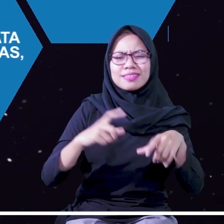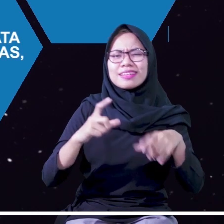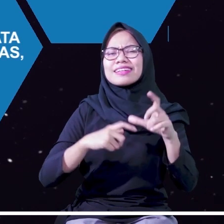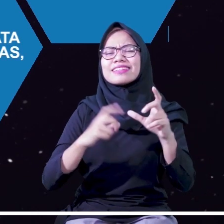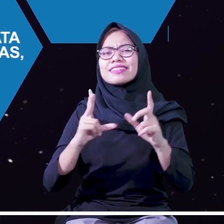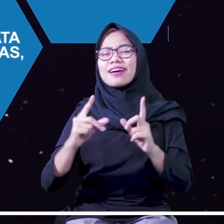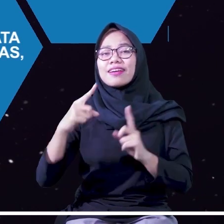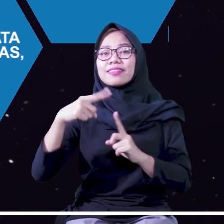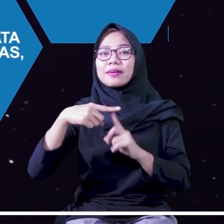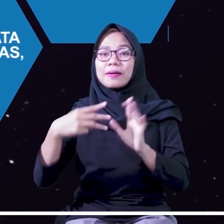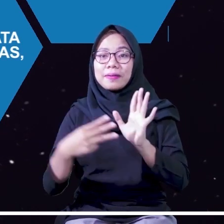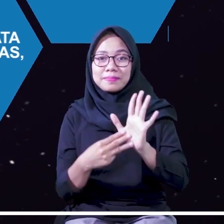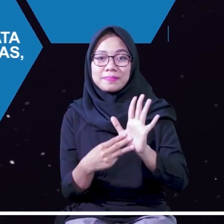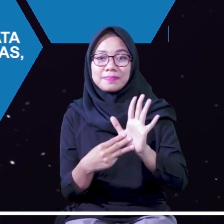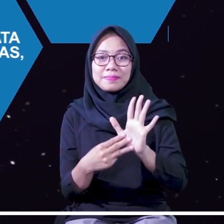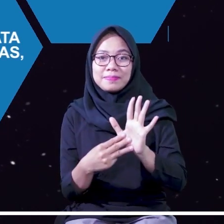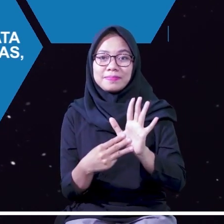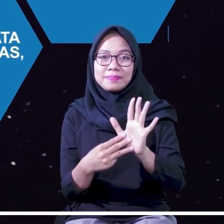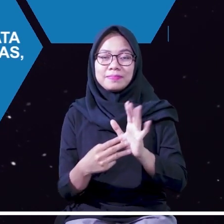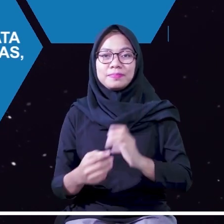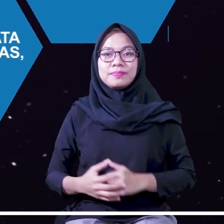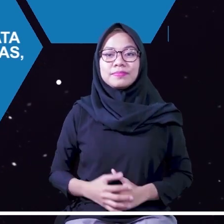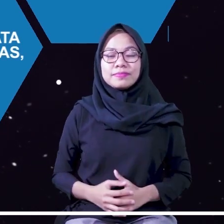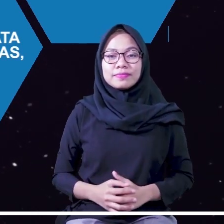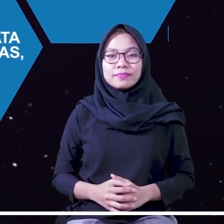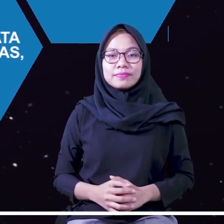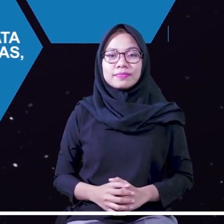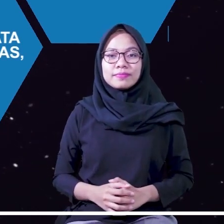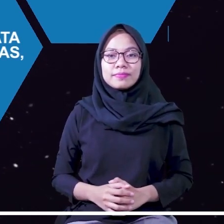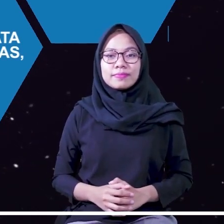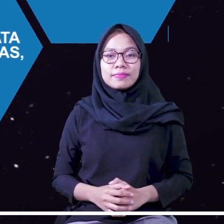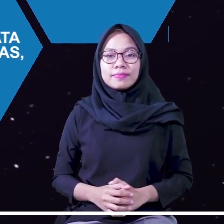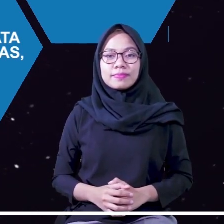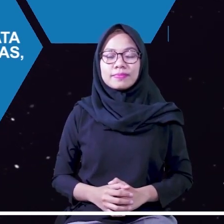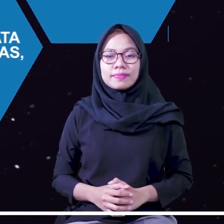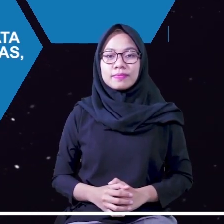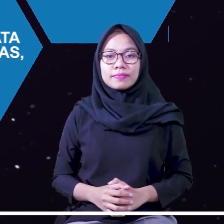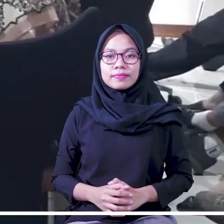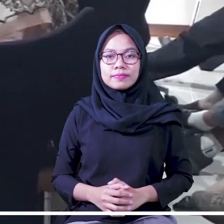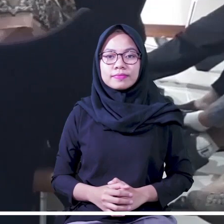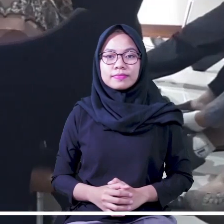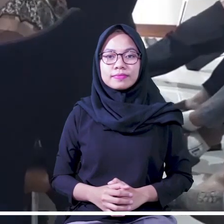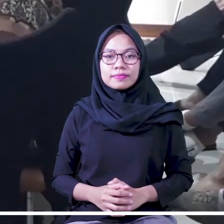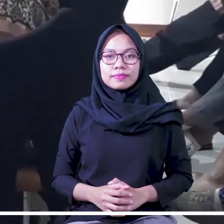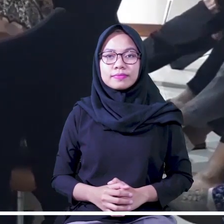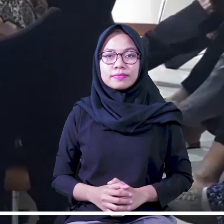DEMNAS, National Bathymetry, or BATNAS, and SRTM.